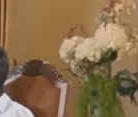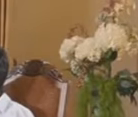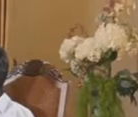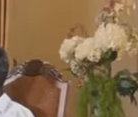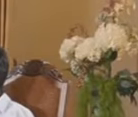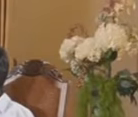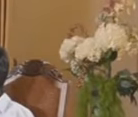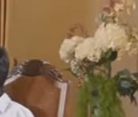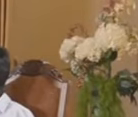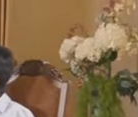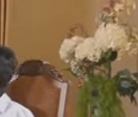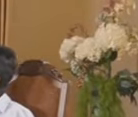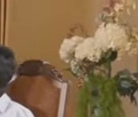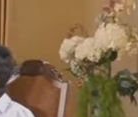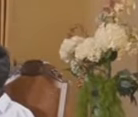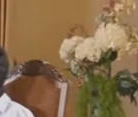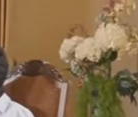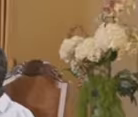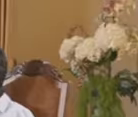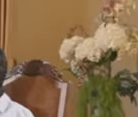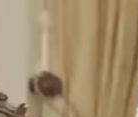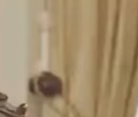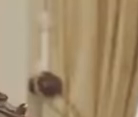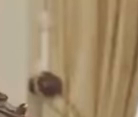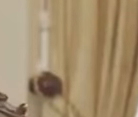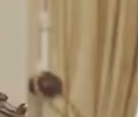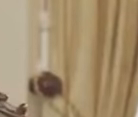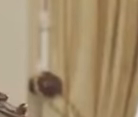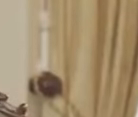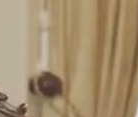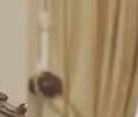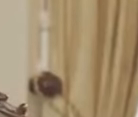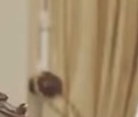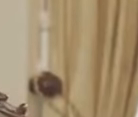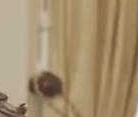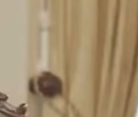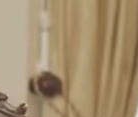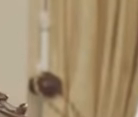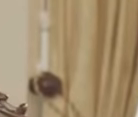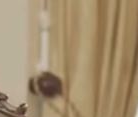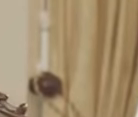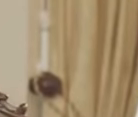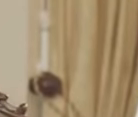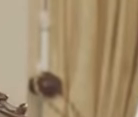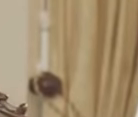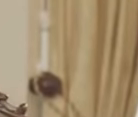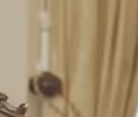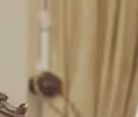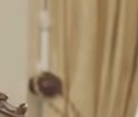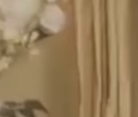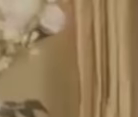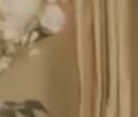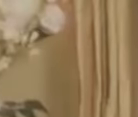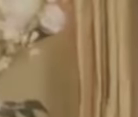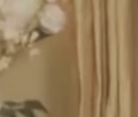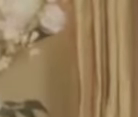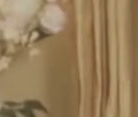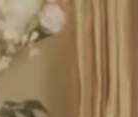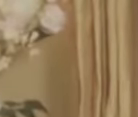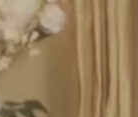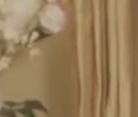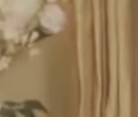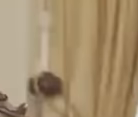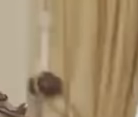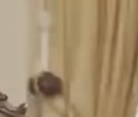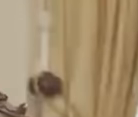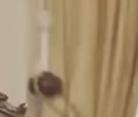married a geologist. I didn't marry a politician. And I then became the wife of a